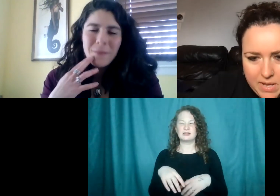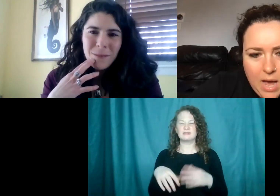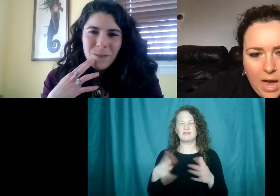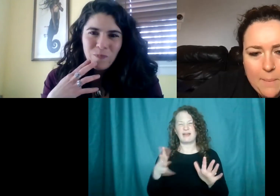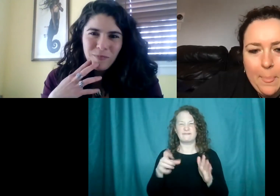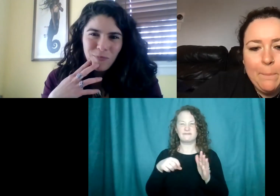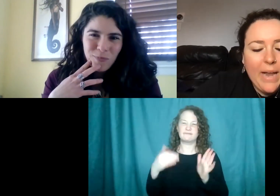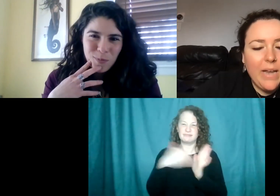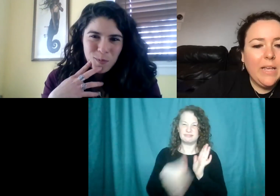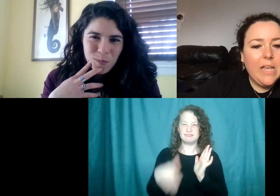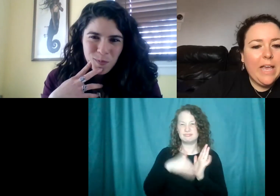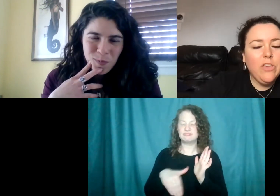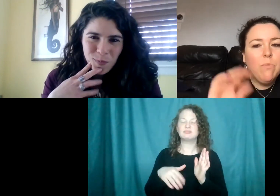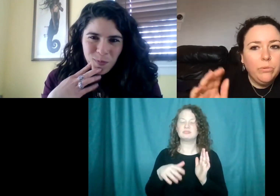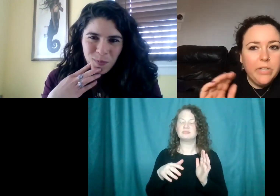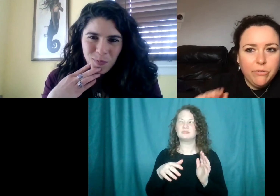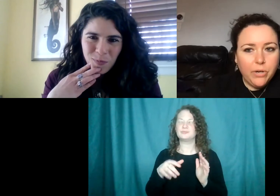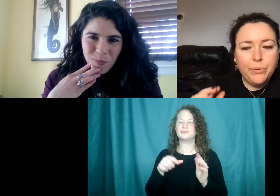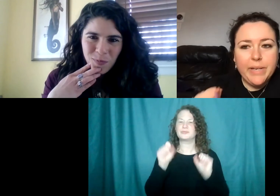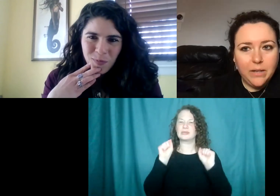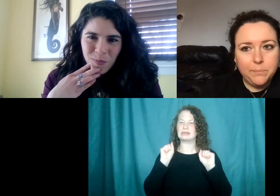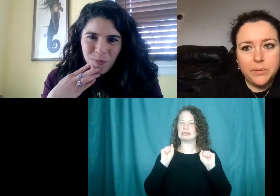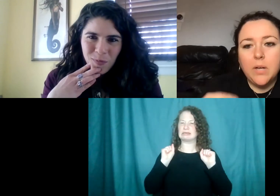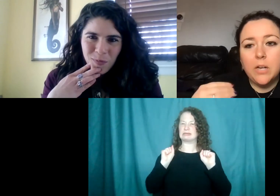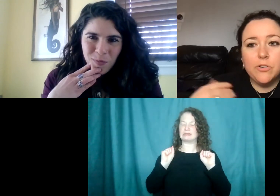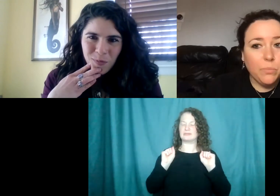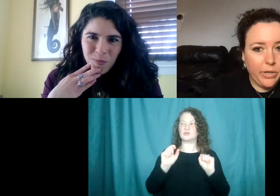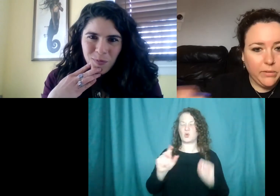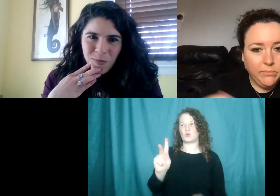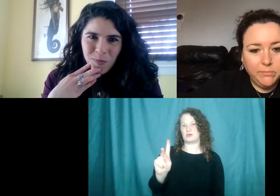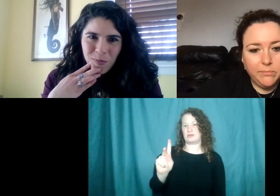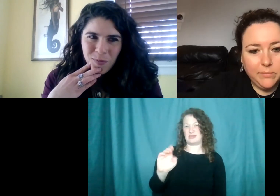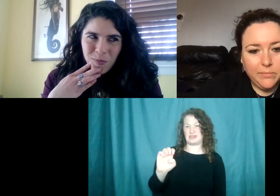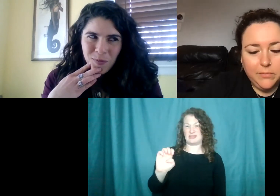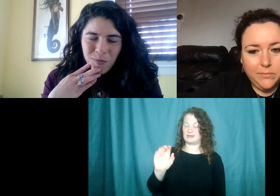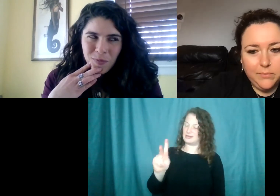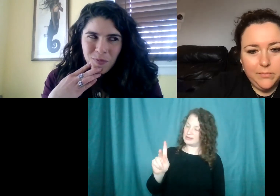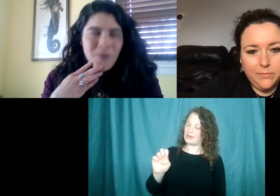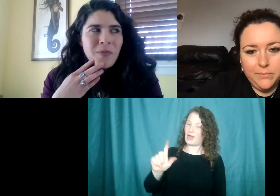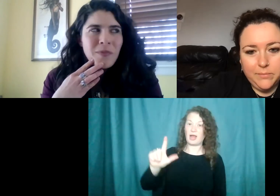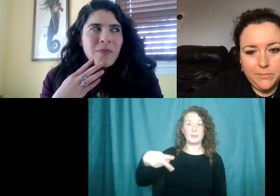times, but can you only grow kelp underwater?